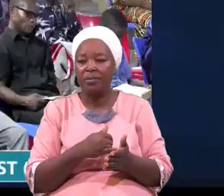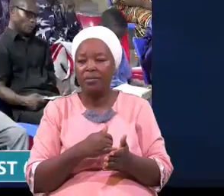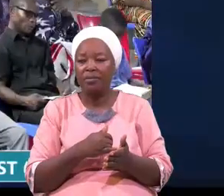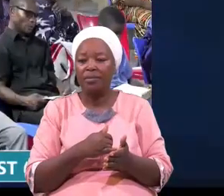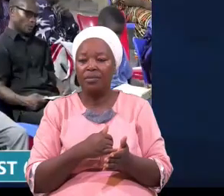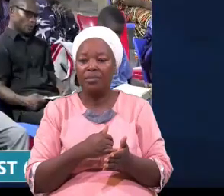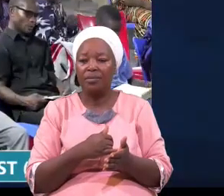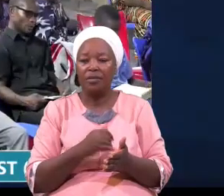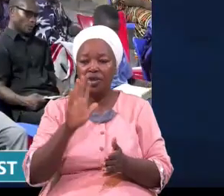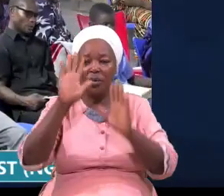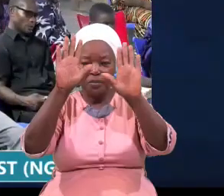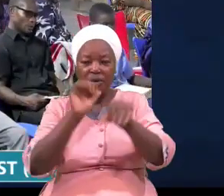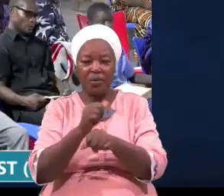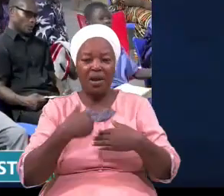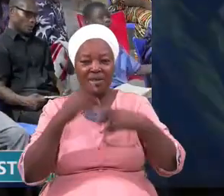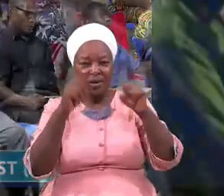Your miracle has come.